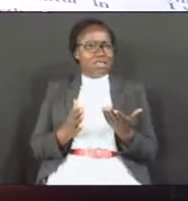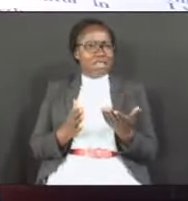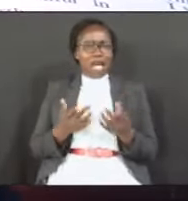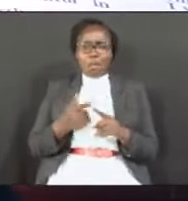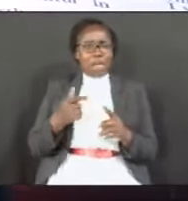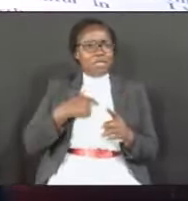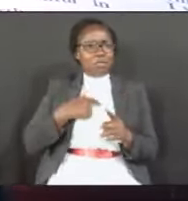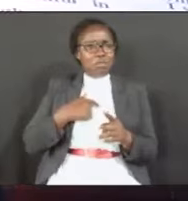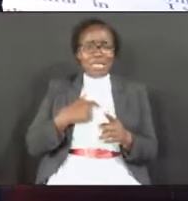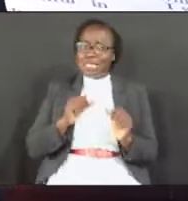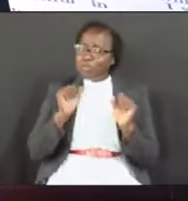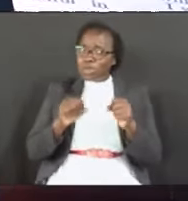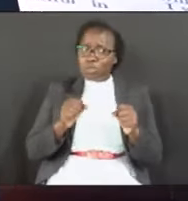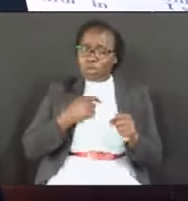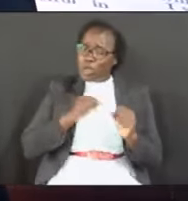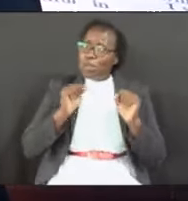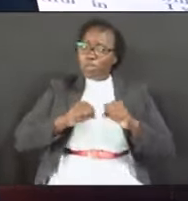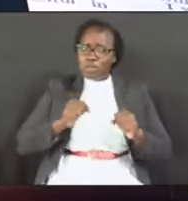is impossible.